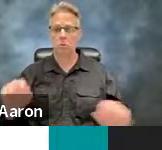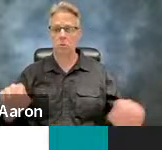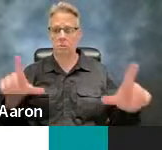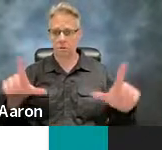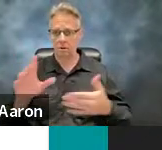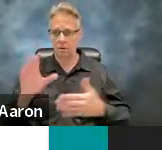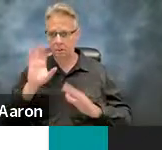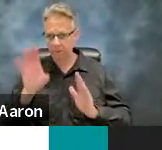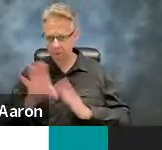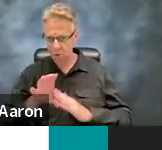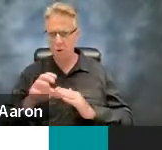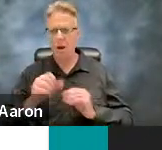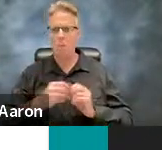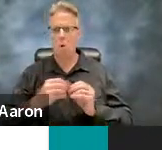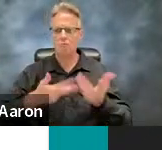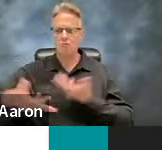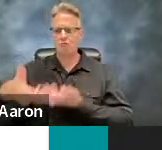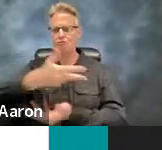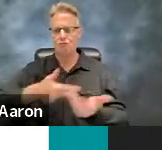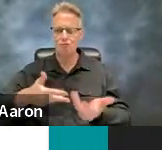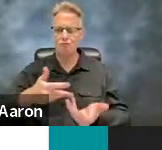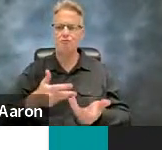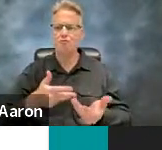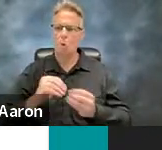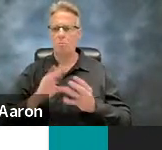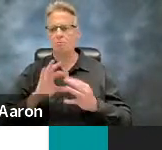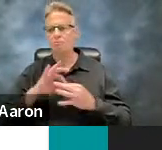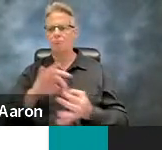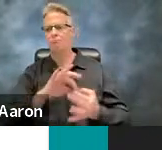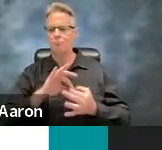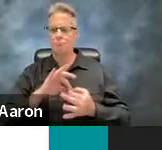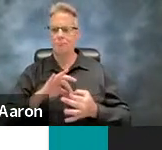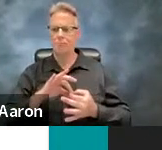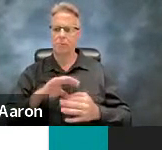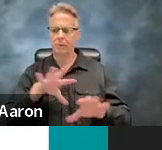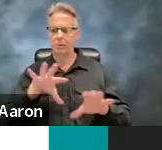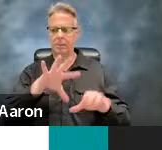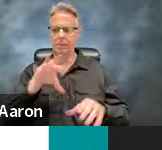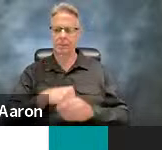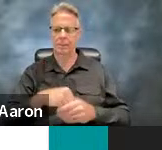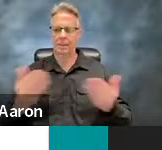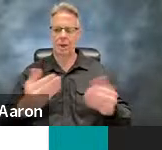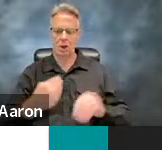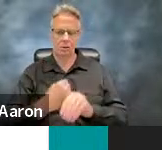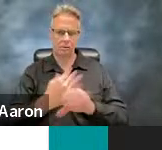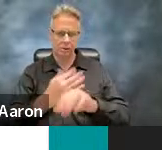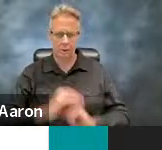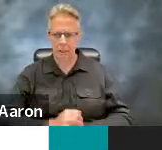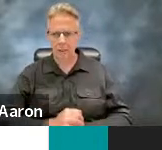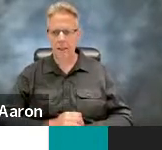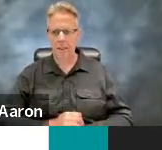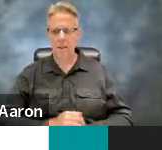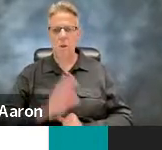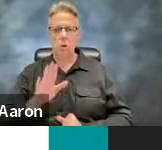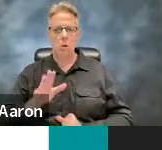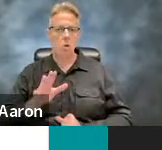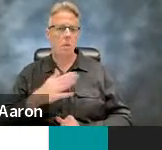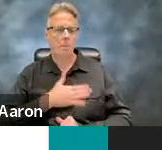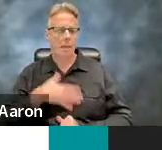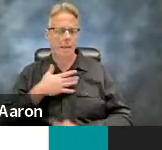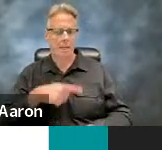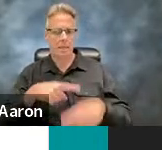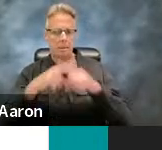can kind of create, as much as we can, a community within this virtual space. Please keep your audio on mute when